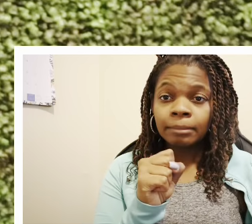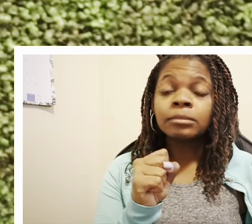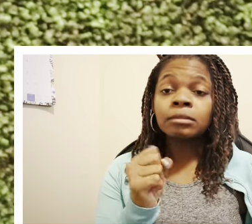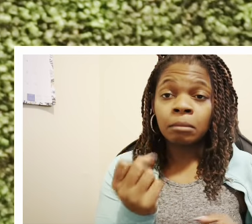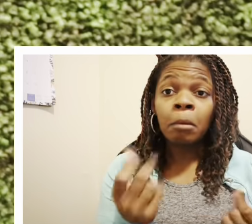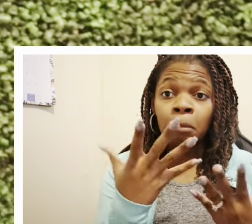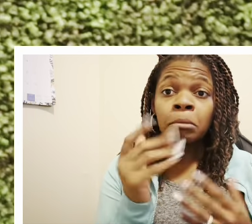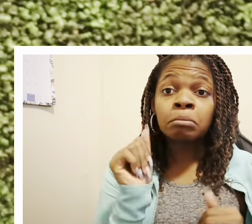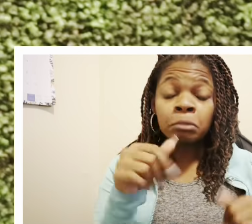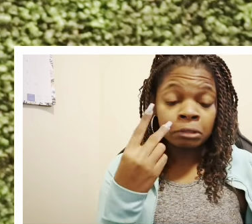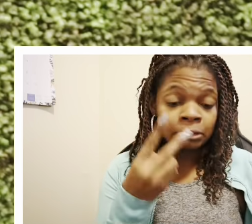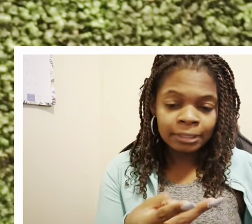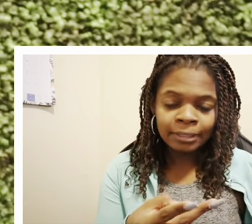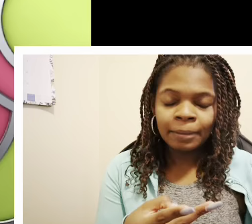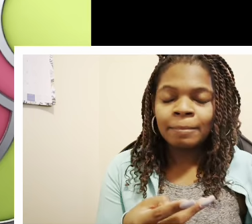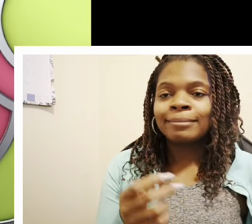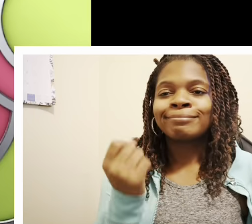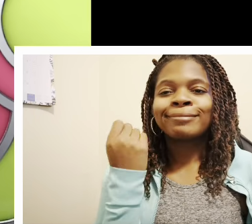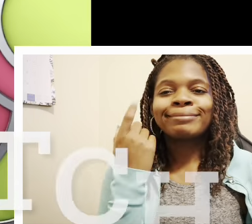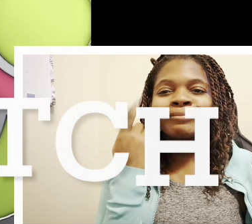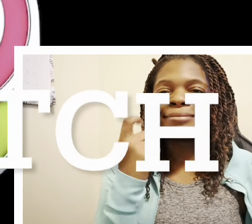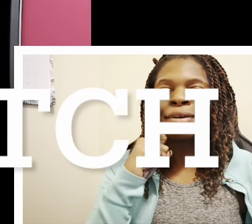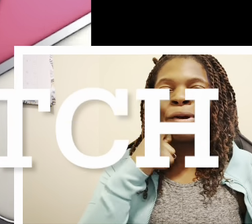can earn, and I'll show you in this clip.